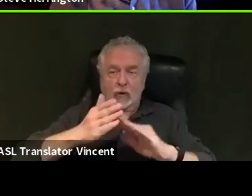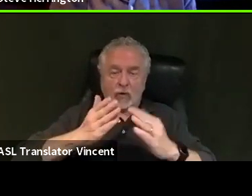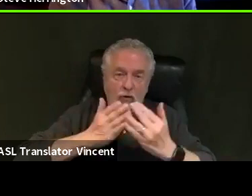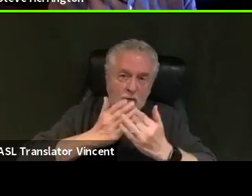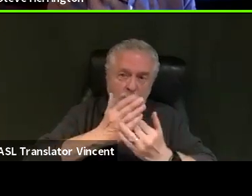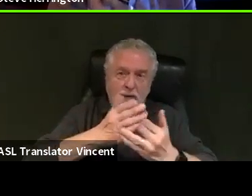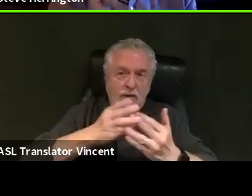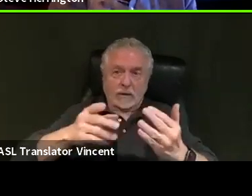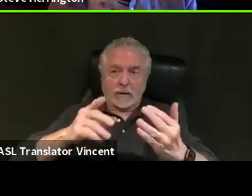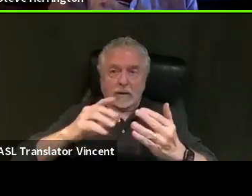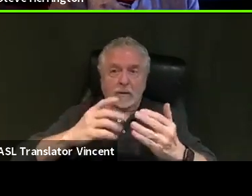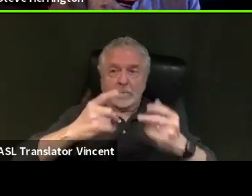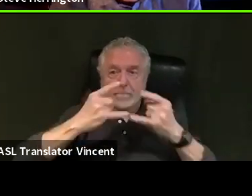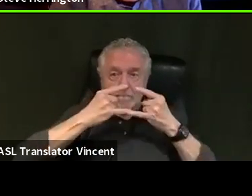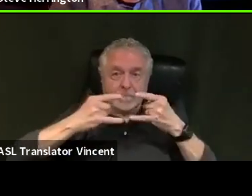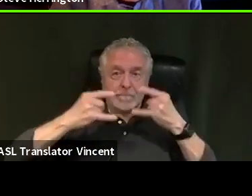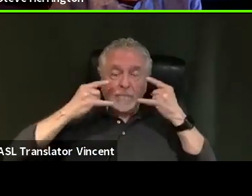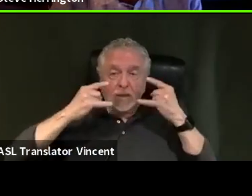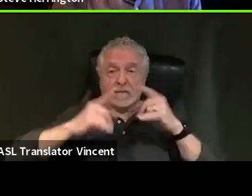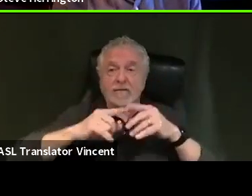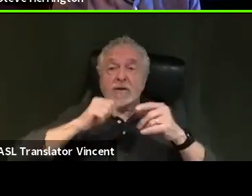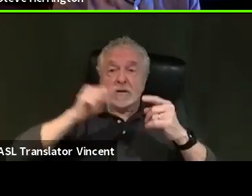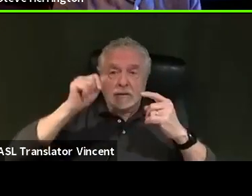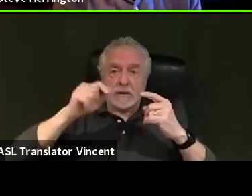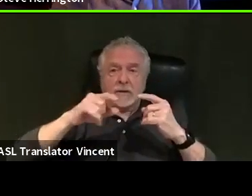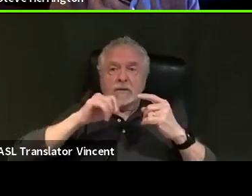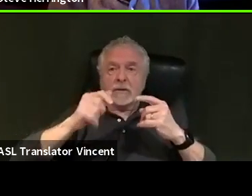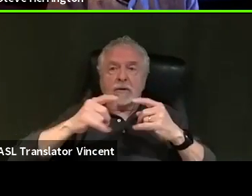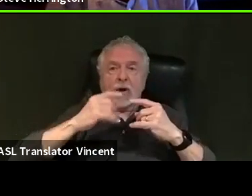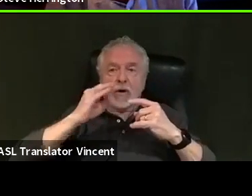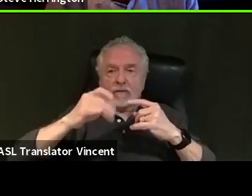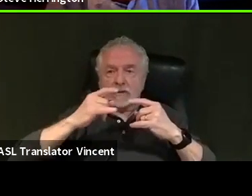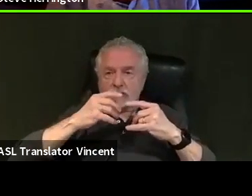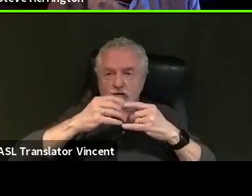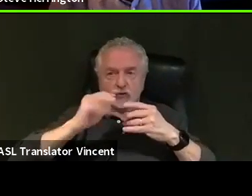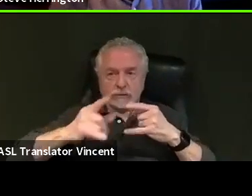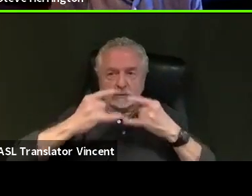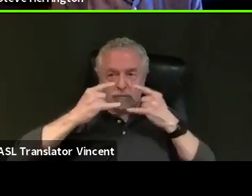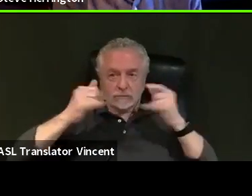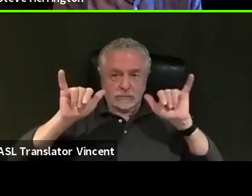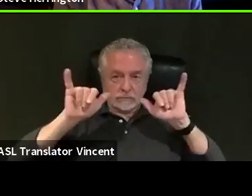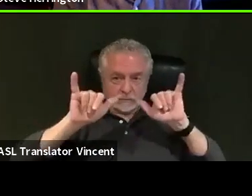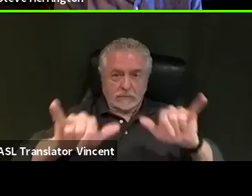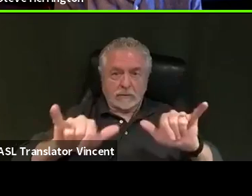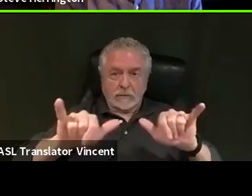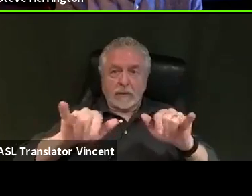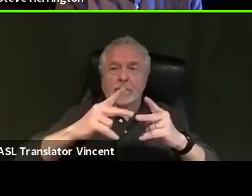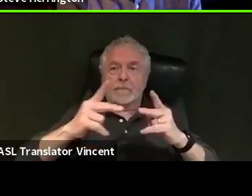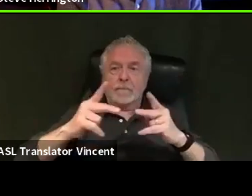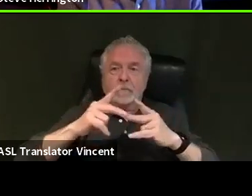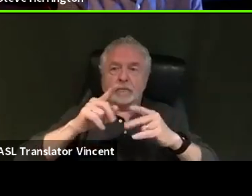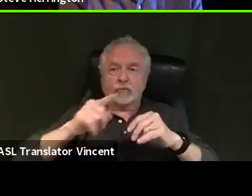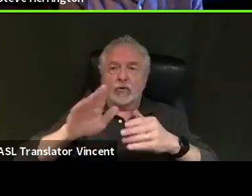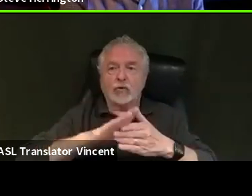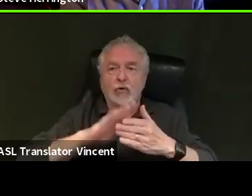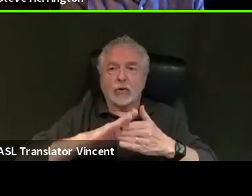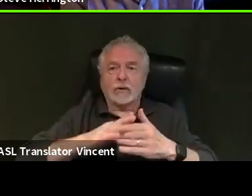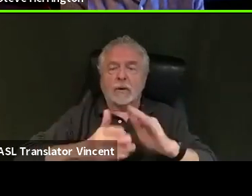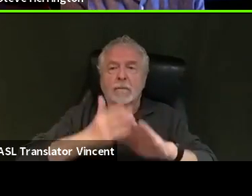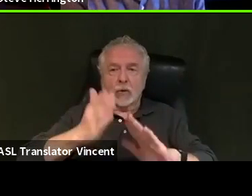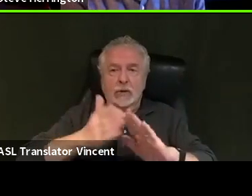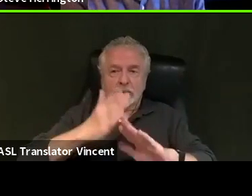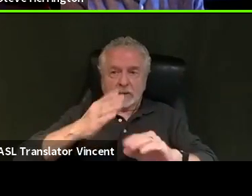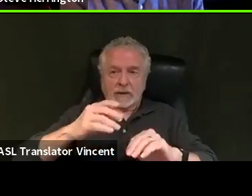through, even though the masks may come off for adults, they don't come off for students, and they will stay in place while school is